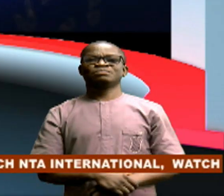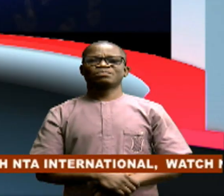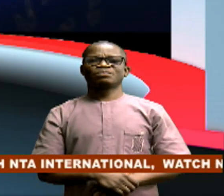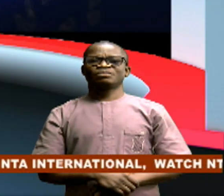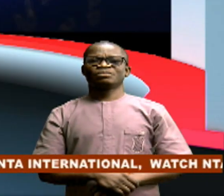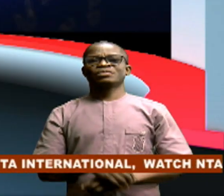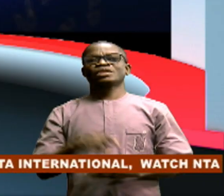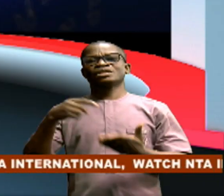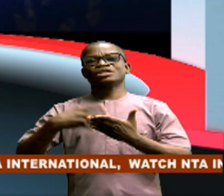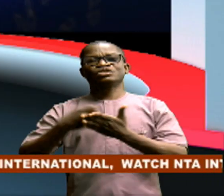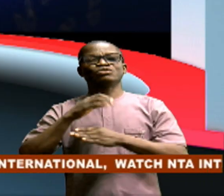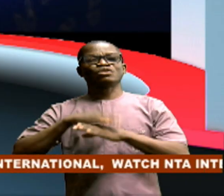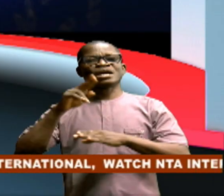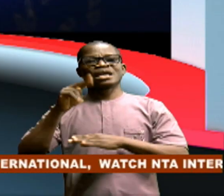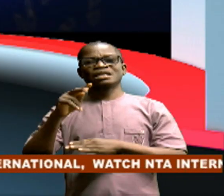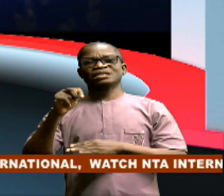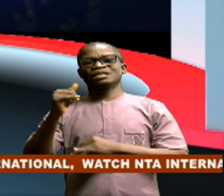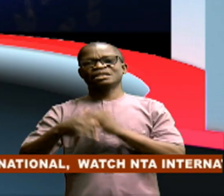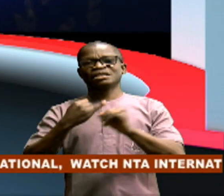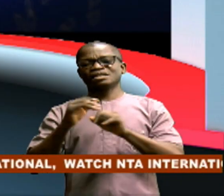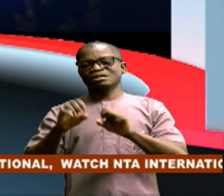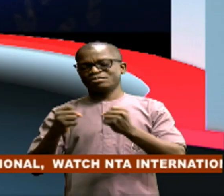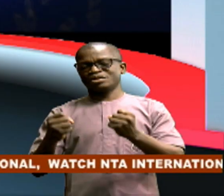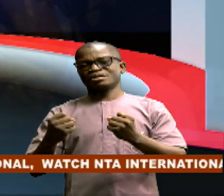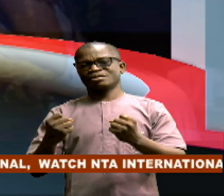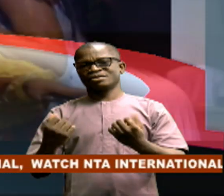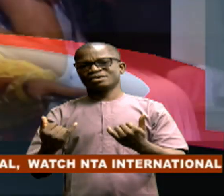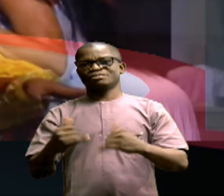This is the news on NTA International. We take a break.